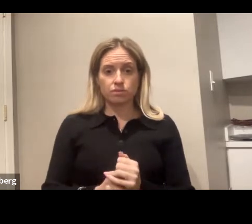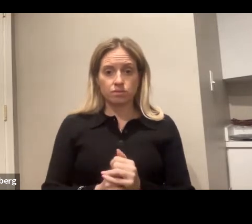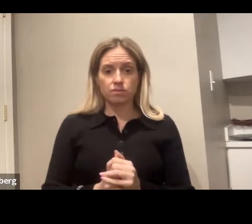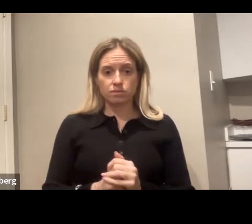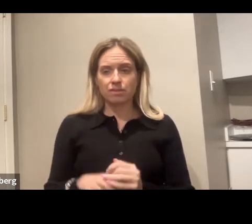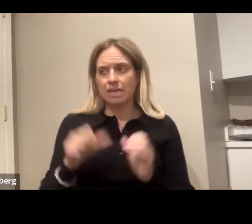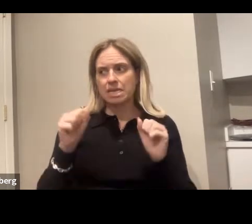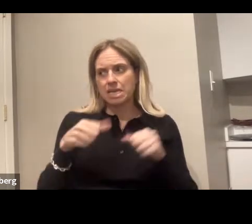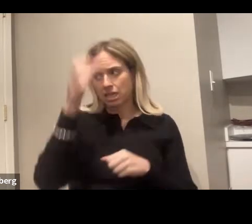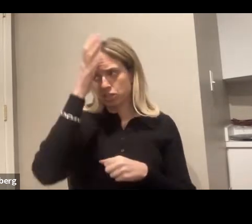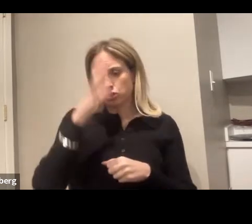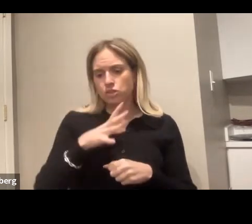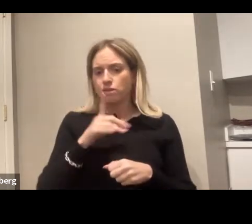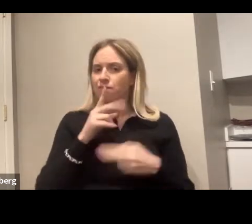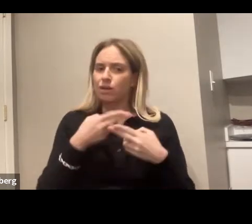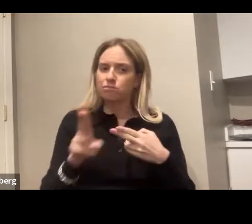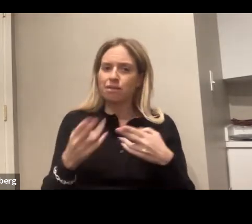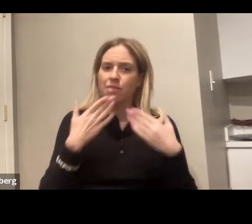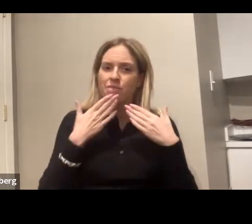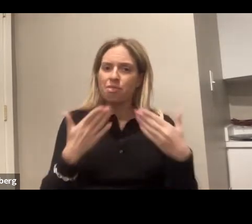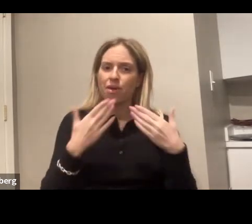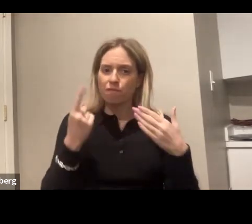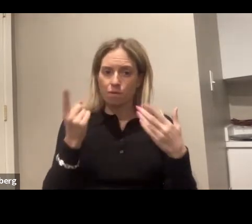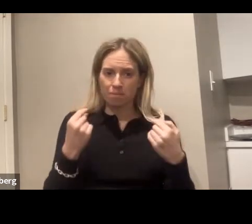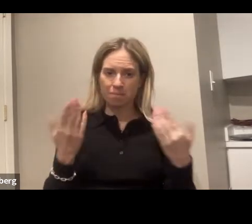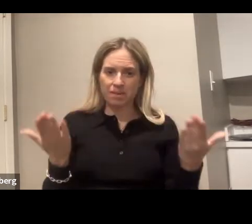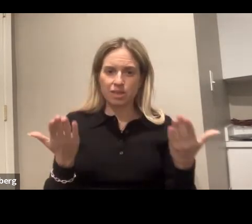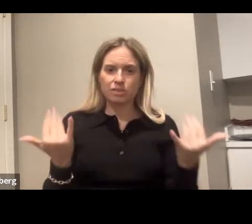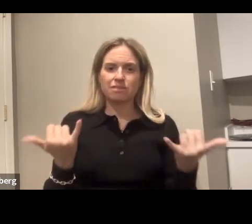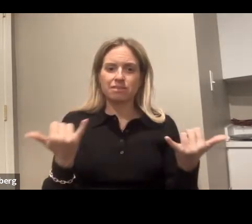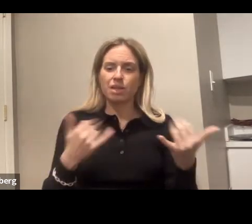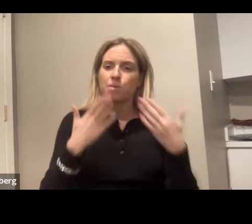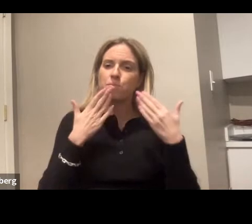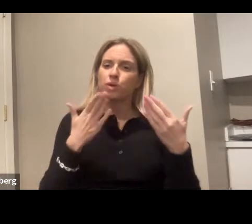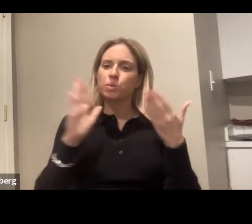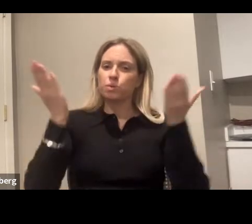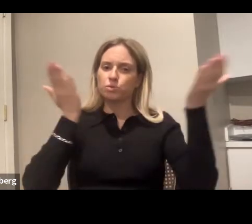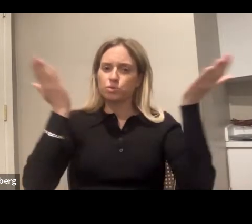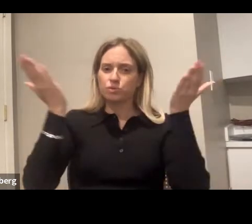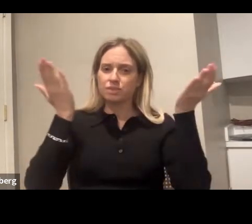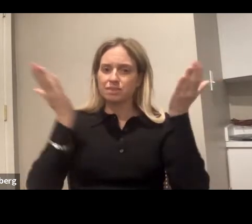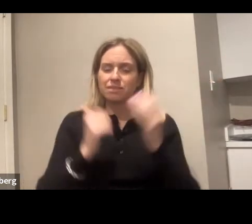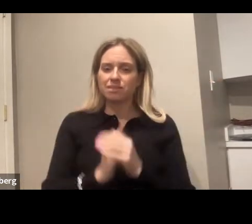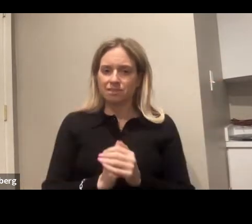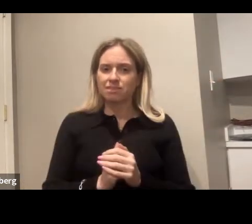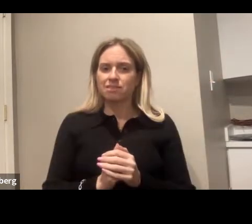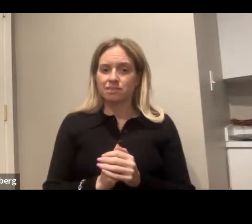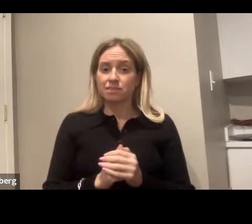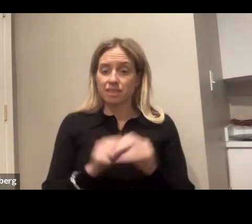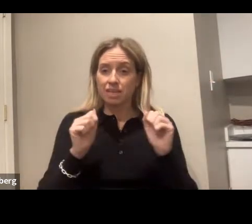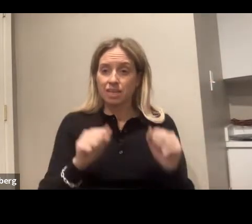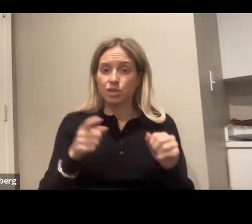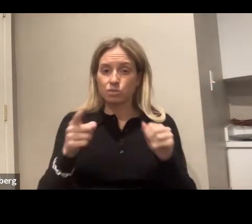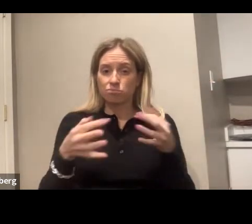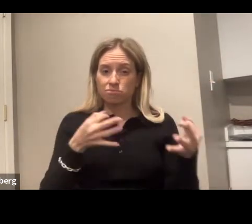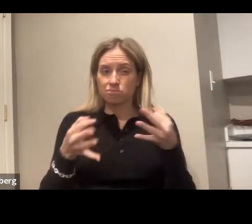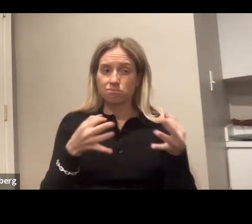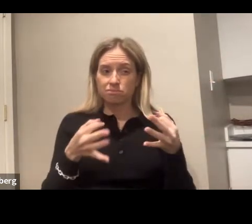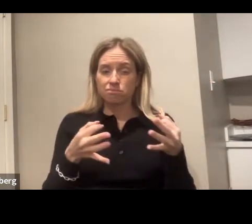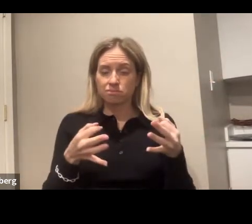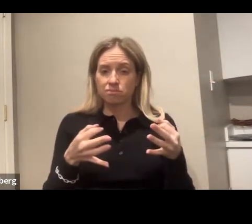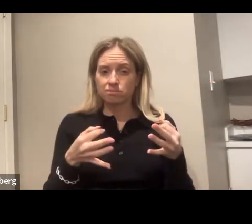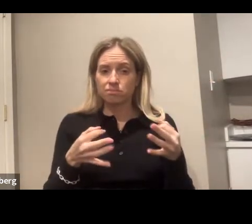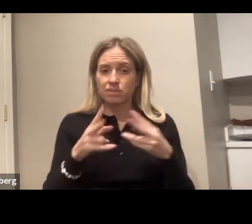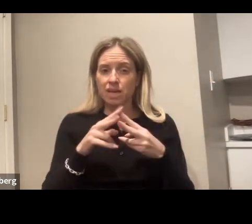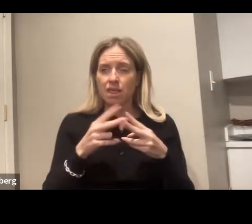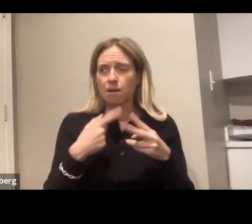Yes, sir. Very briefly. Thank you, Mr. Horgan, for being here tonight. I appreciate your service. Can you just explain? Either I'm